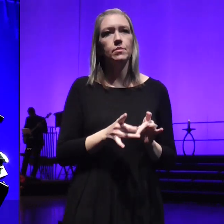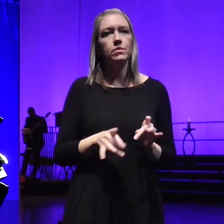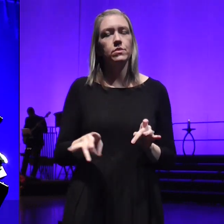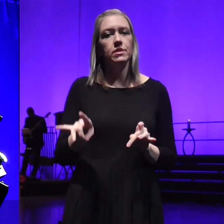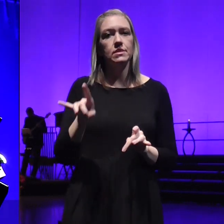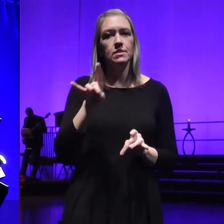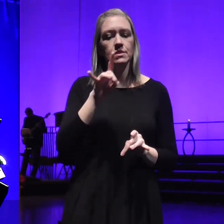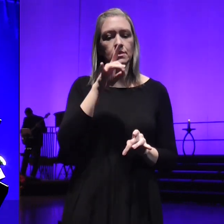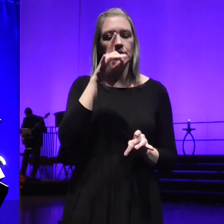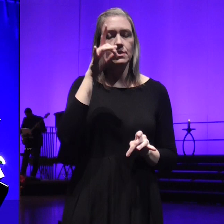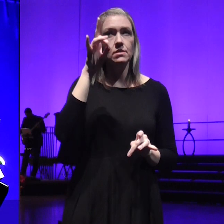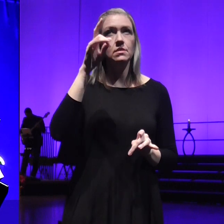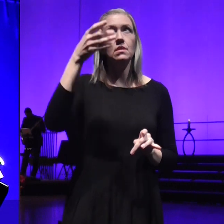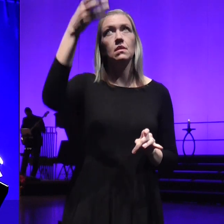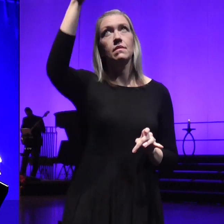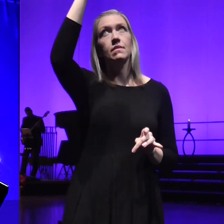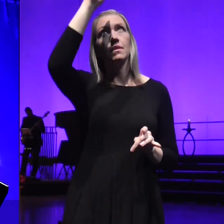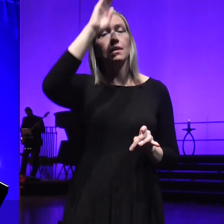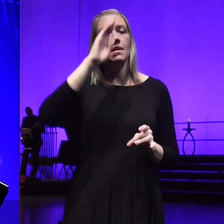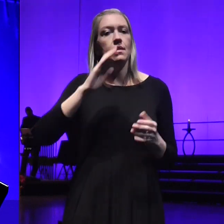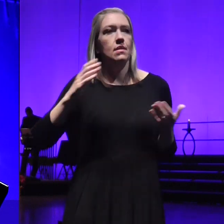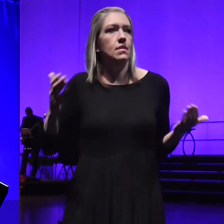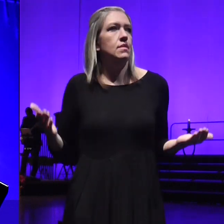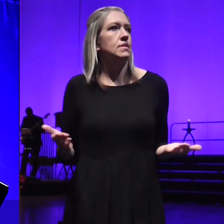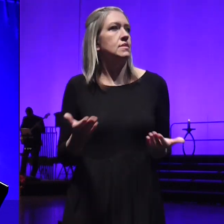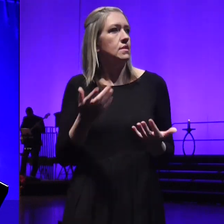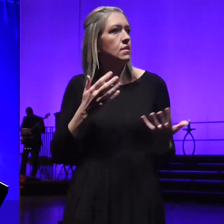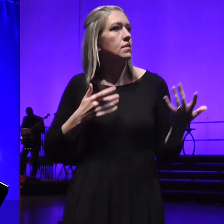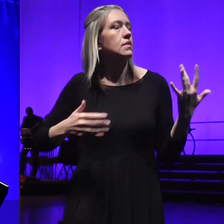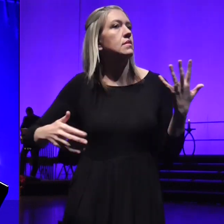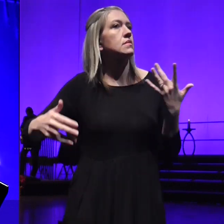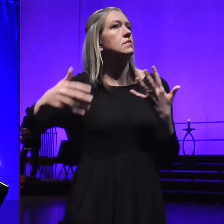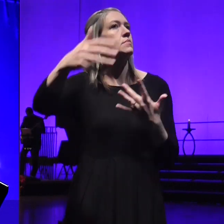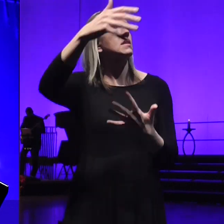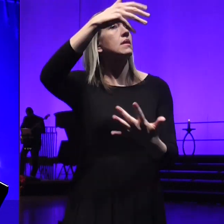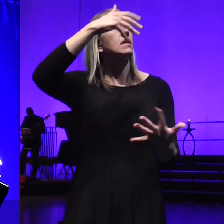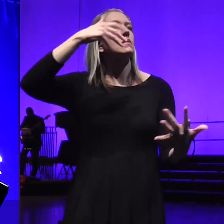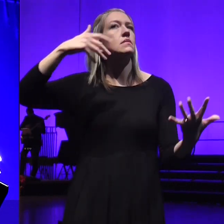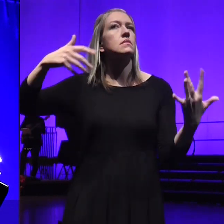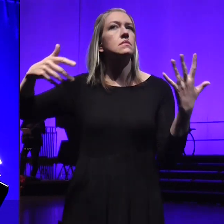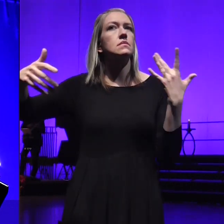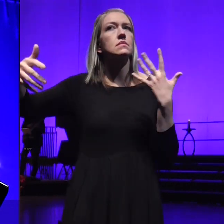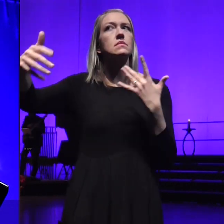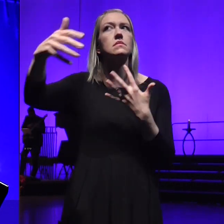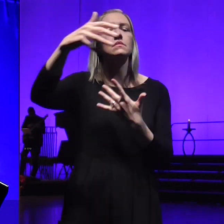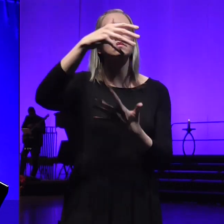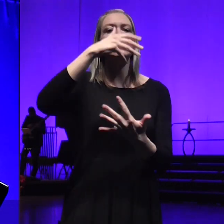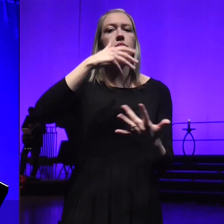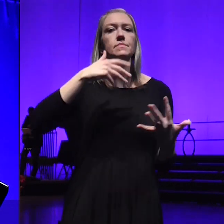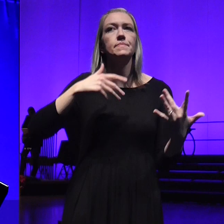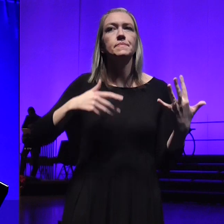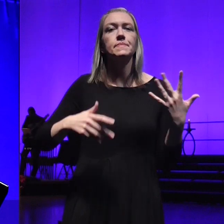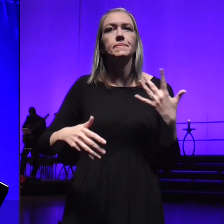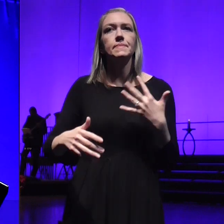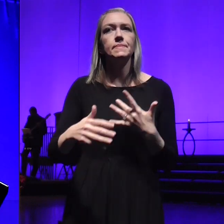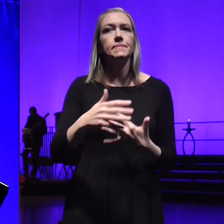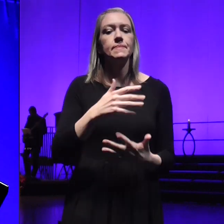Surely the presence of God is in this place.